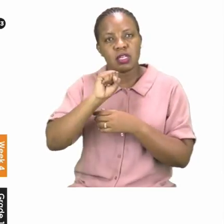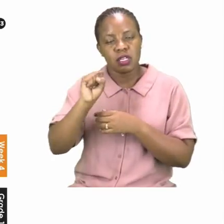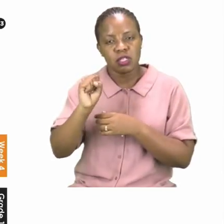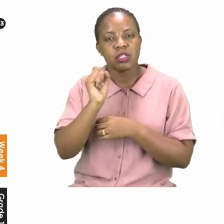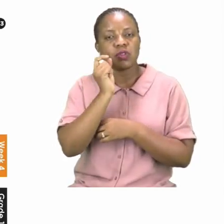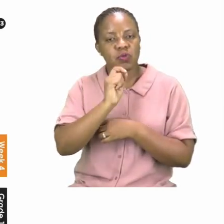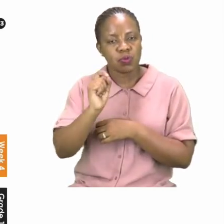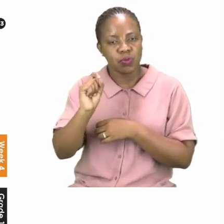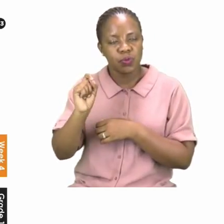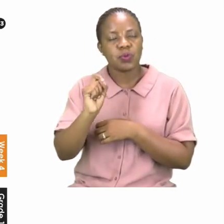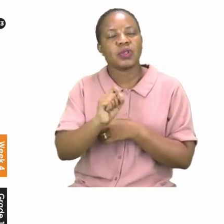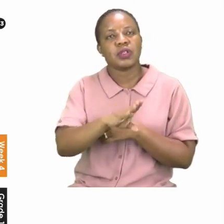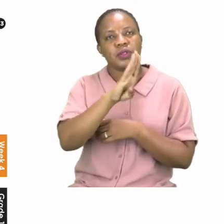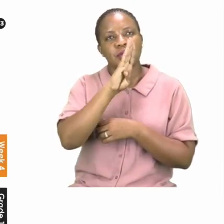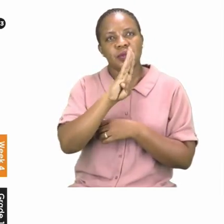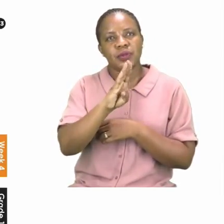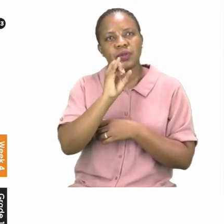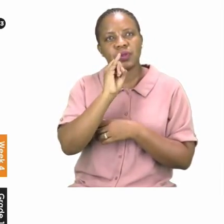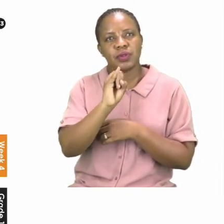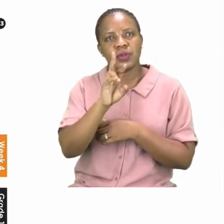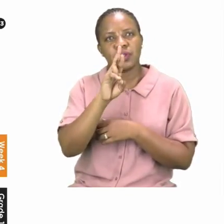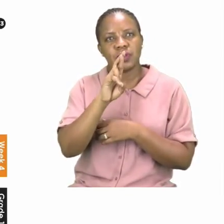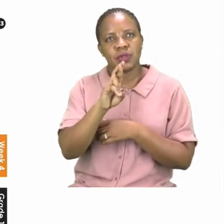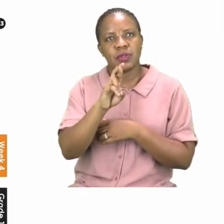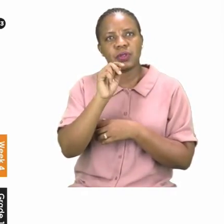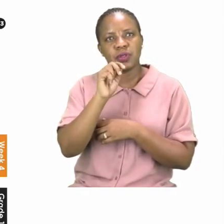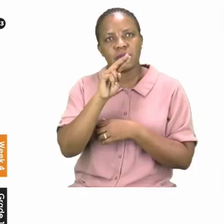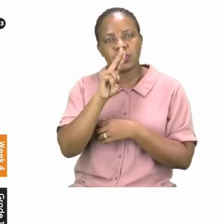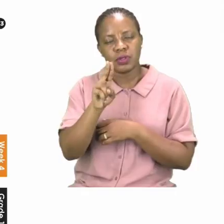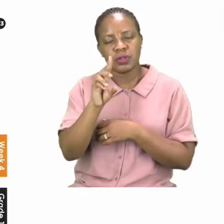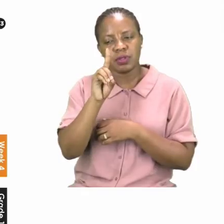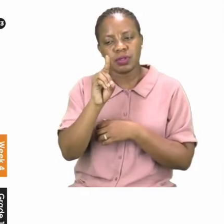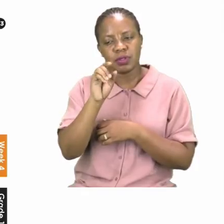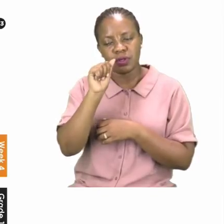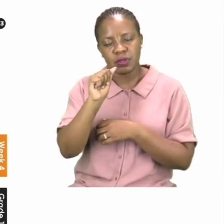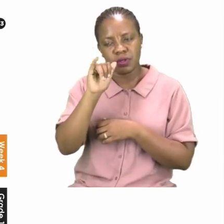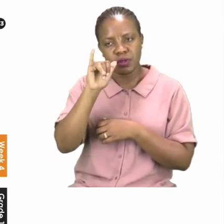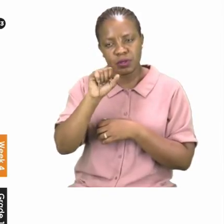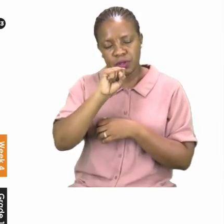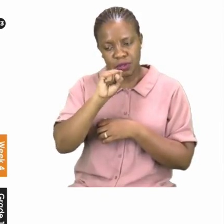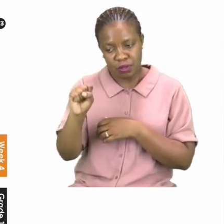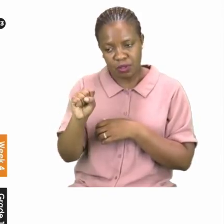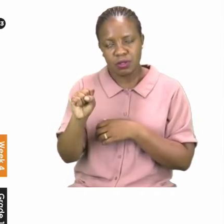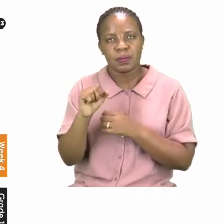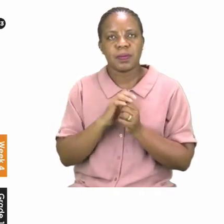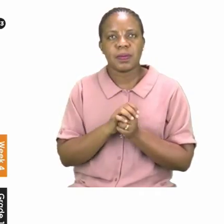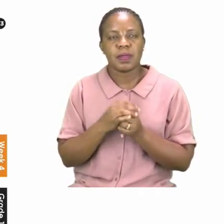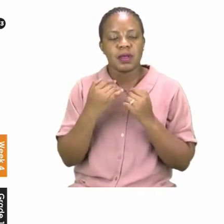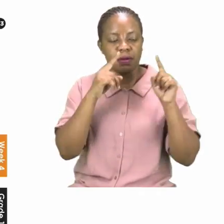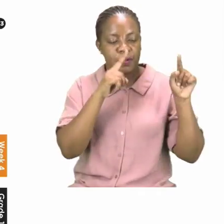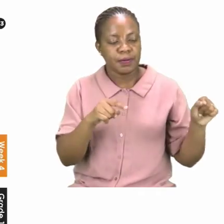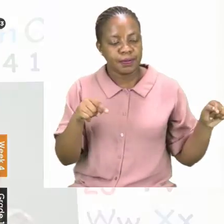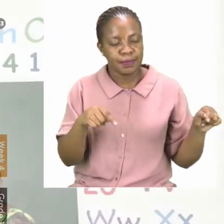at the end of the word birthday. I want you to take a look at the board. Now